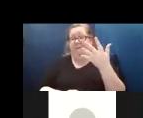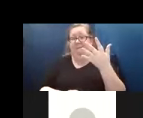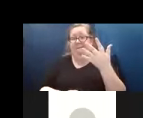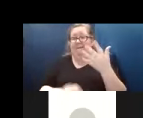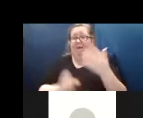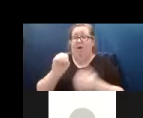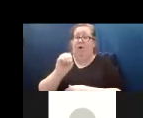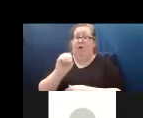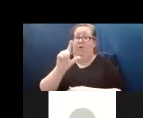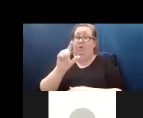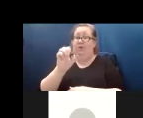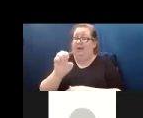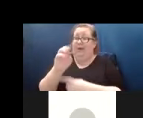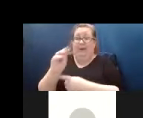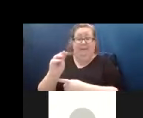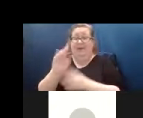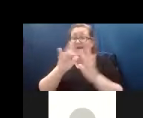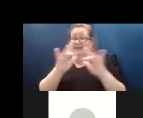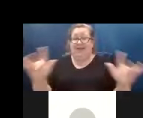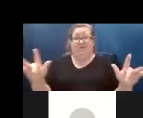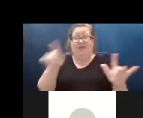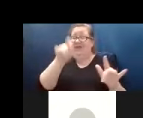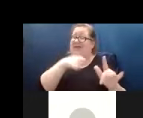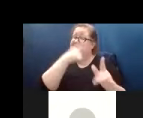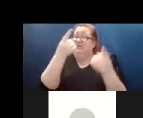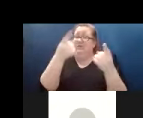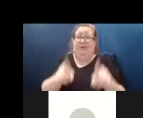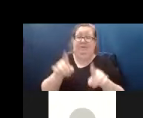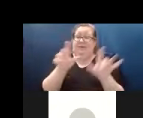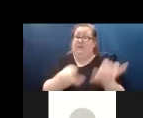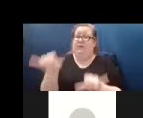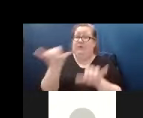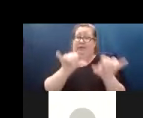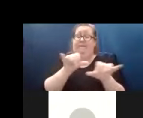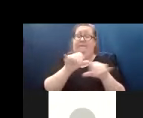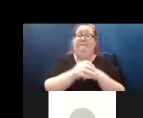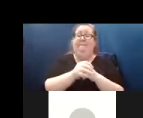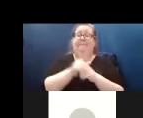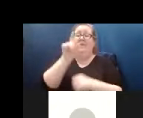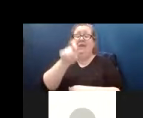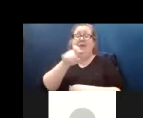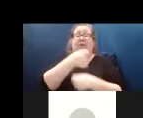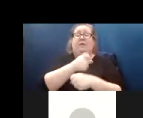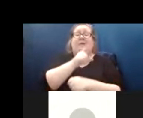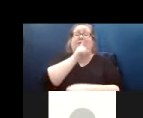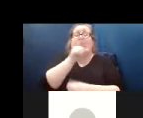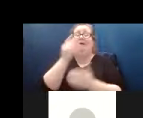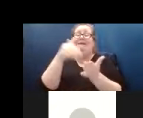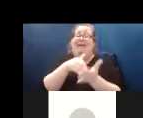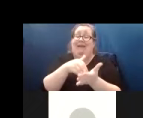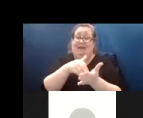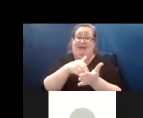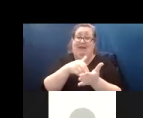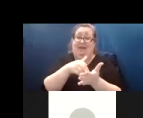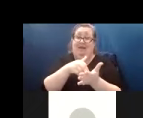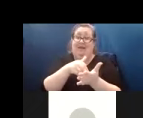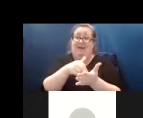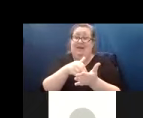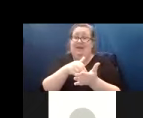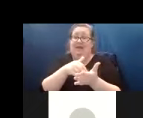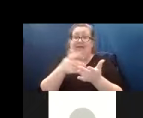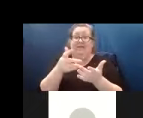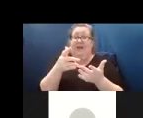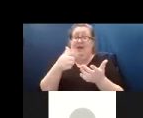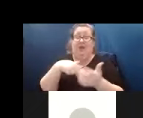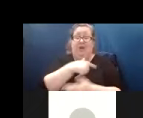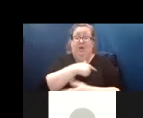OEM, etc. We really need to have that happen too. And we need to make sure, again, on our shared goals that we're